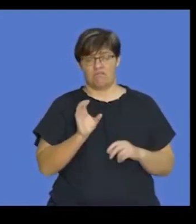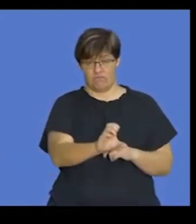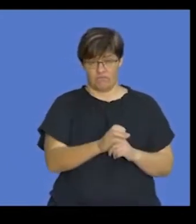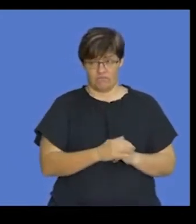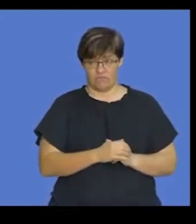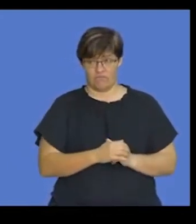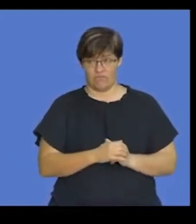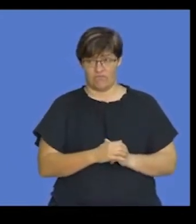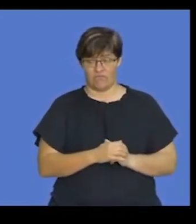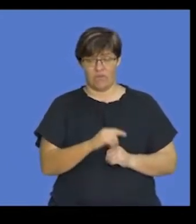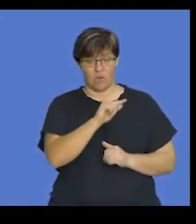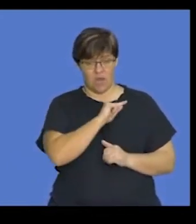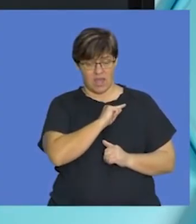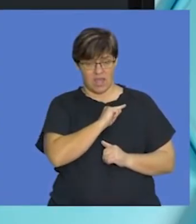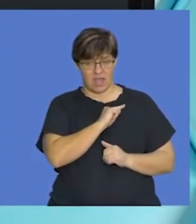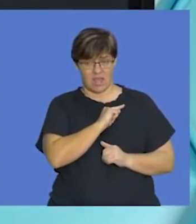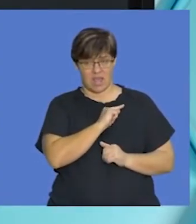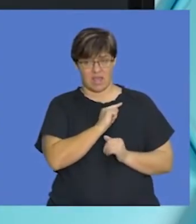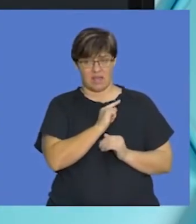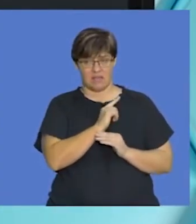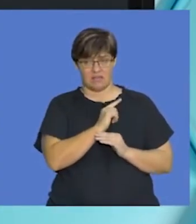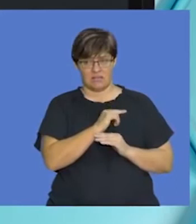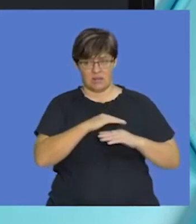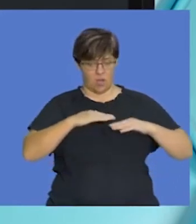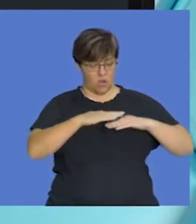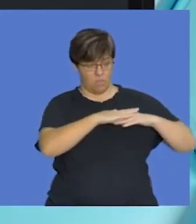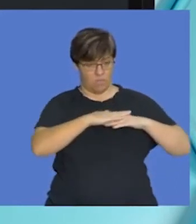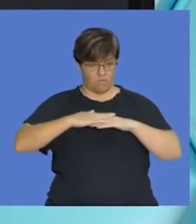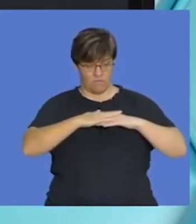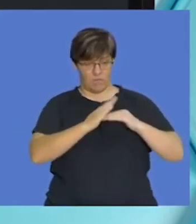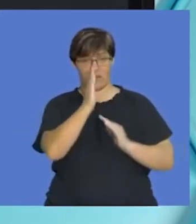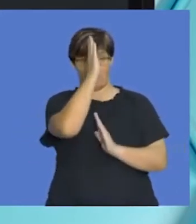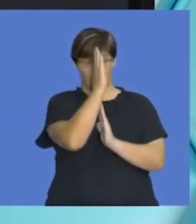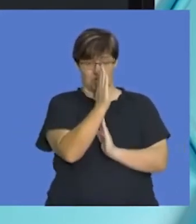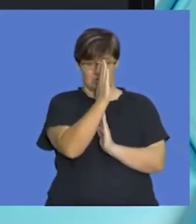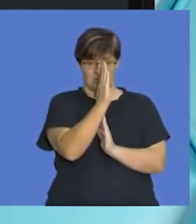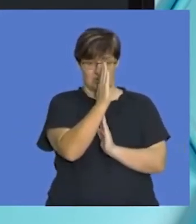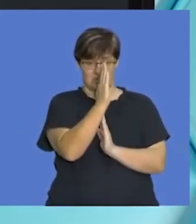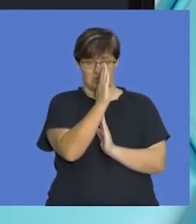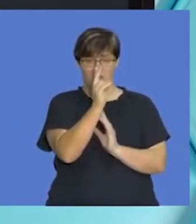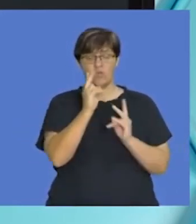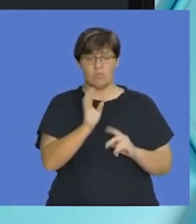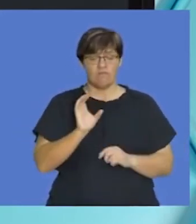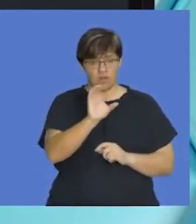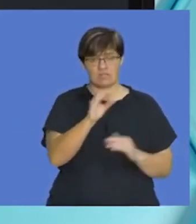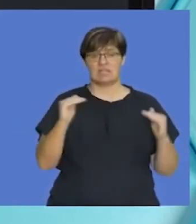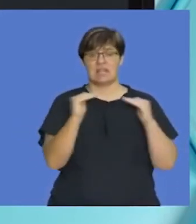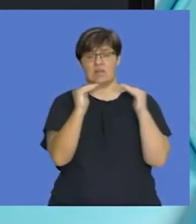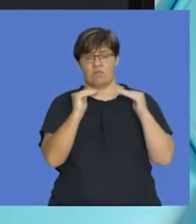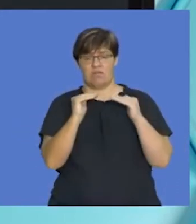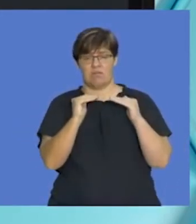Because that's vertically like this and it's moving horizontally, the normal force is equal to the gravitational